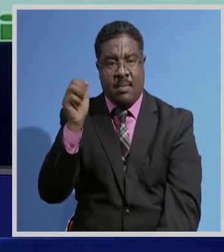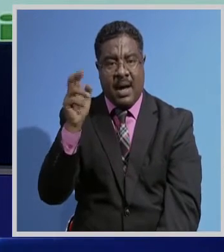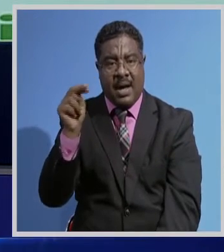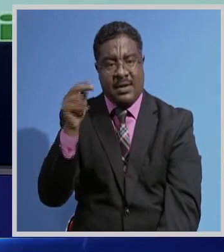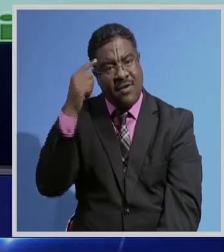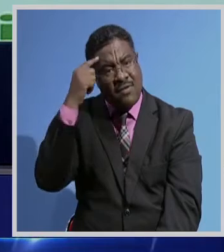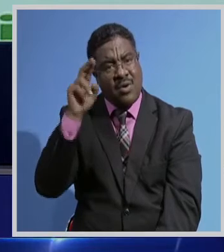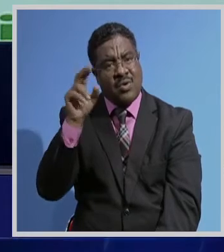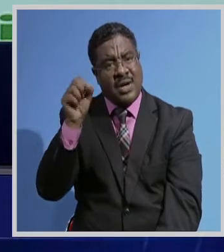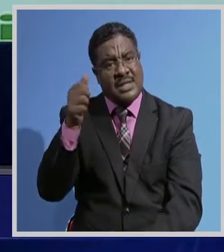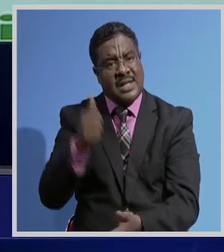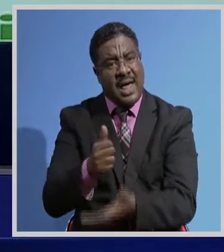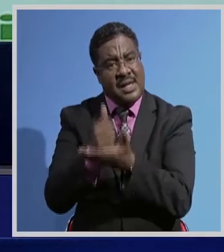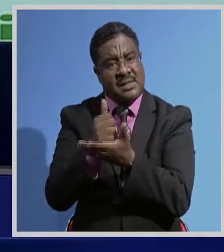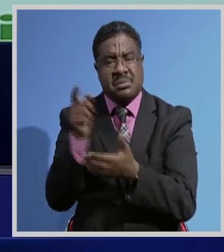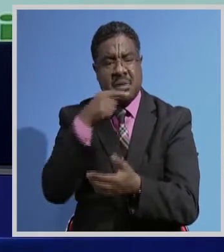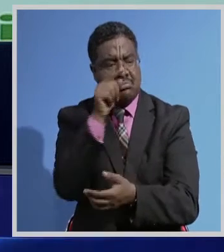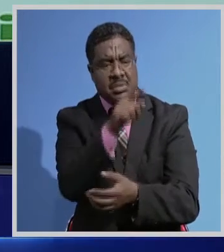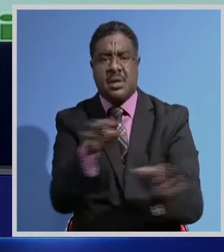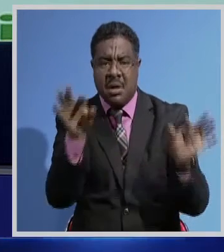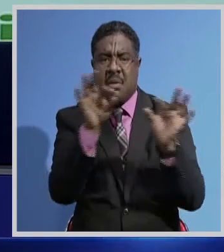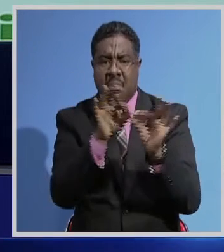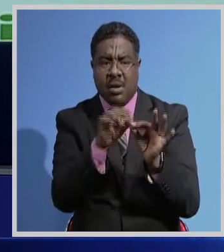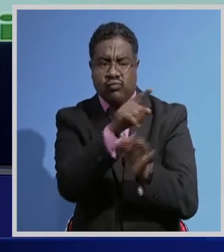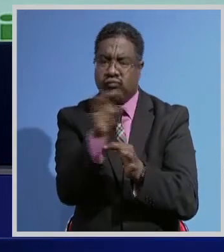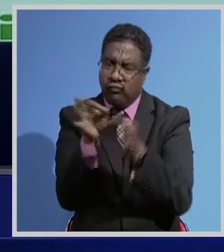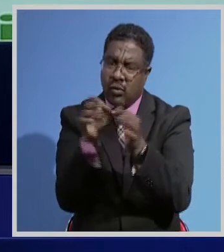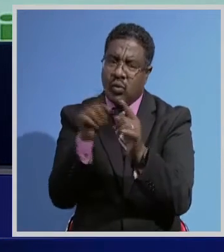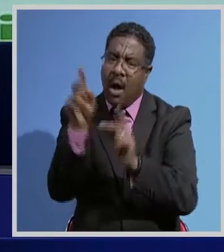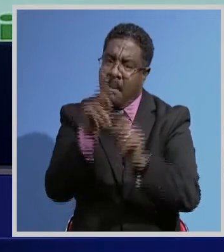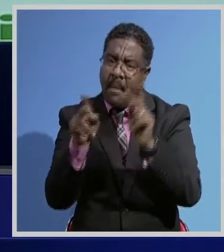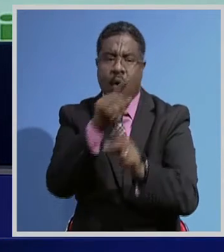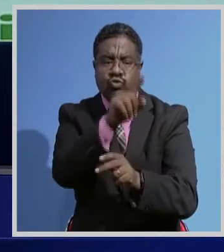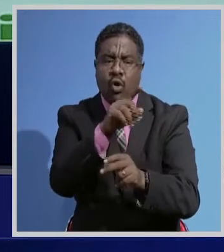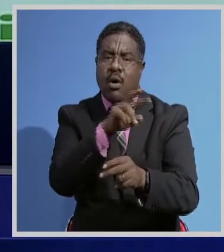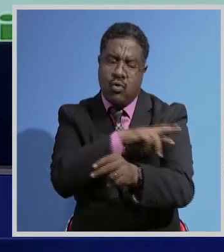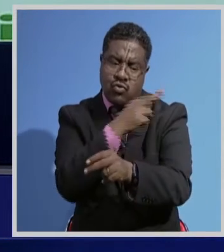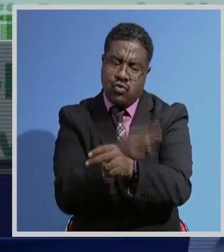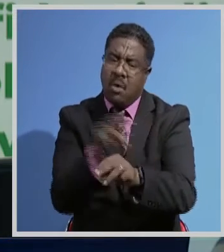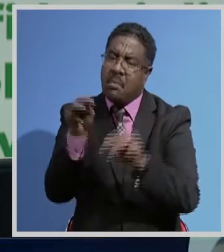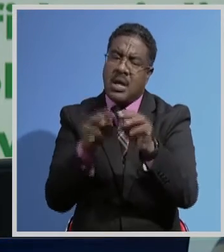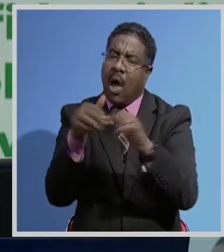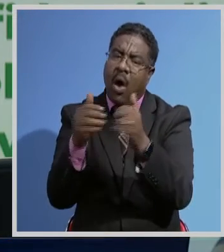is important as it will easily explain to the public how resources are managed and handled.